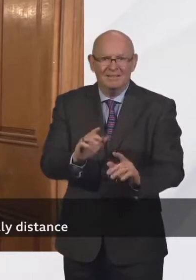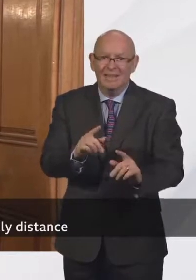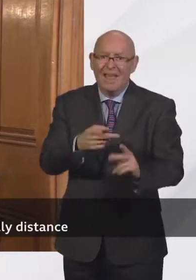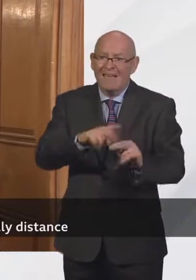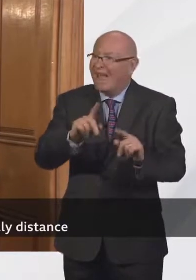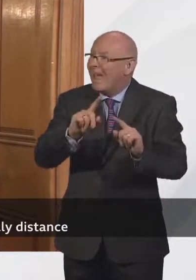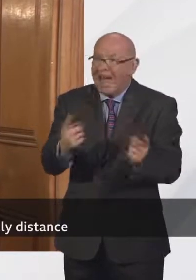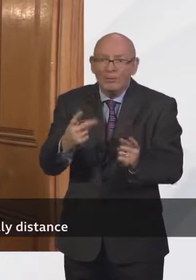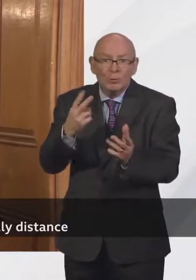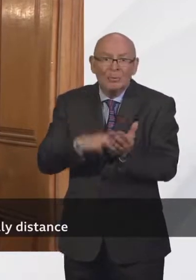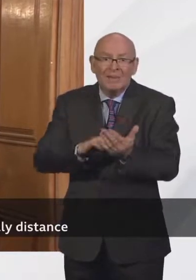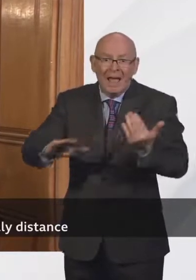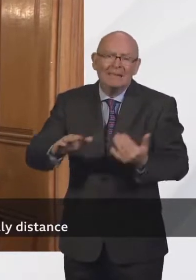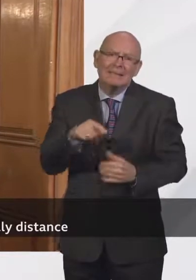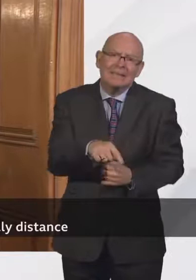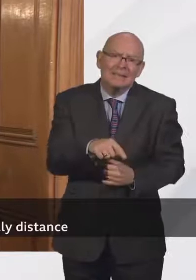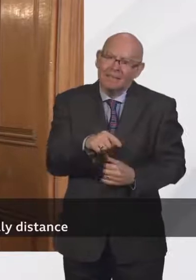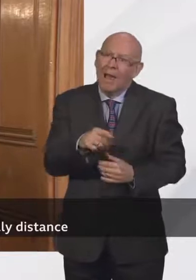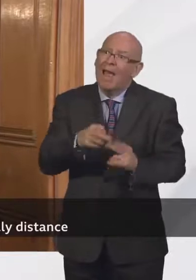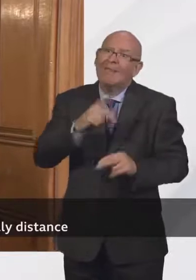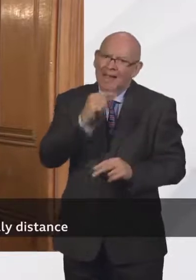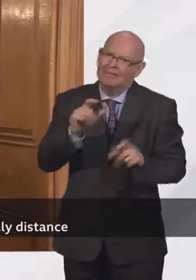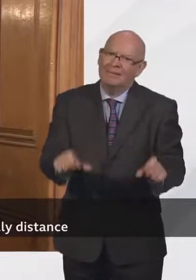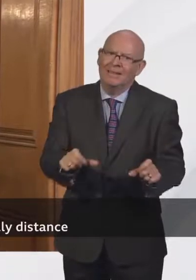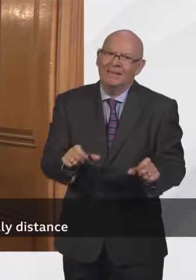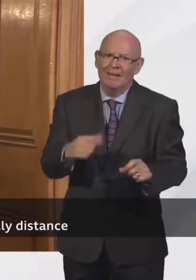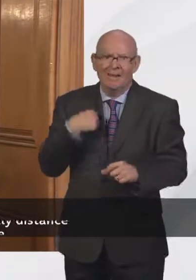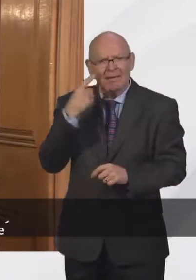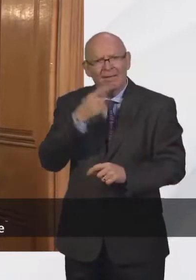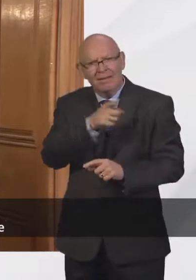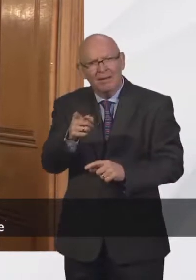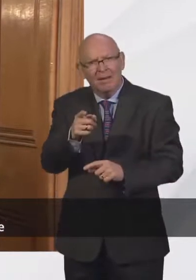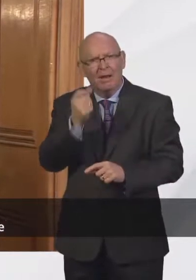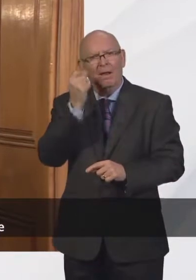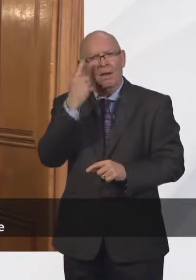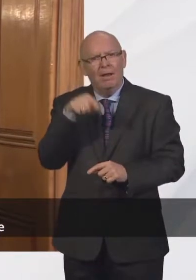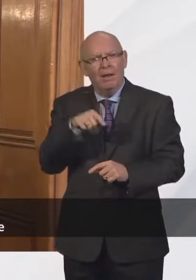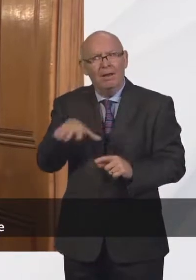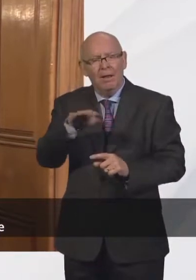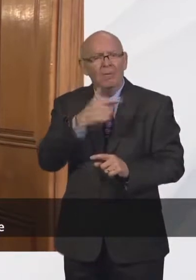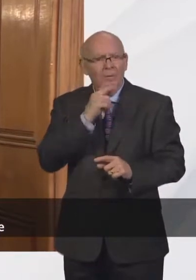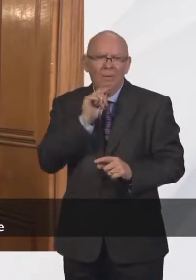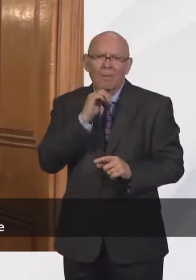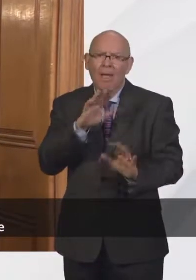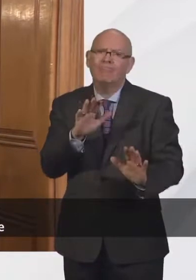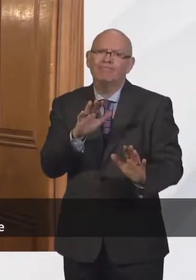chief medical officers across all 4 home nations came together to agree the change in the alert level from 4 to